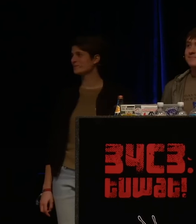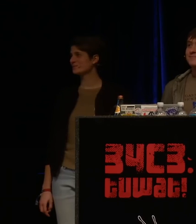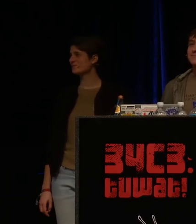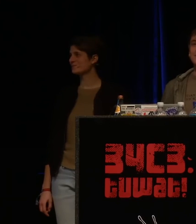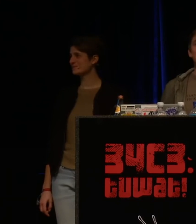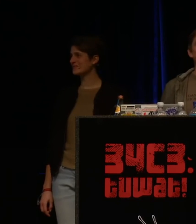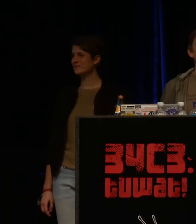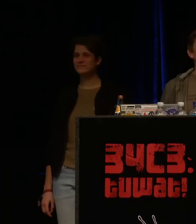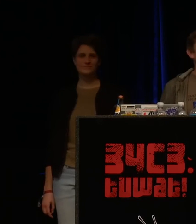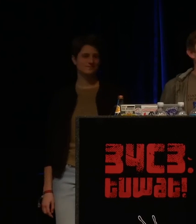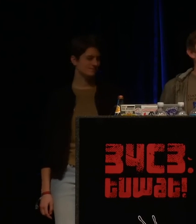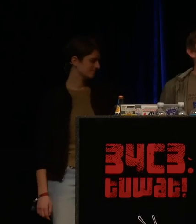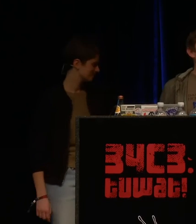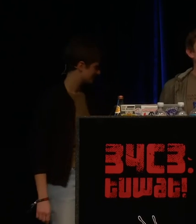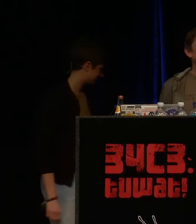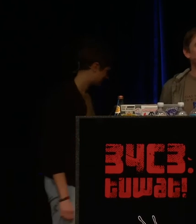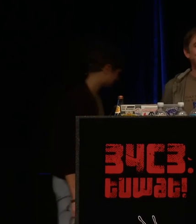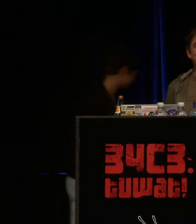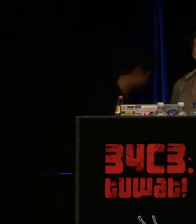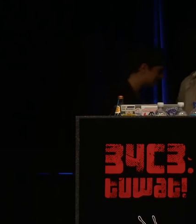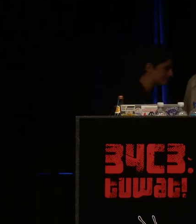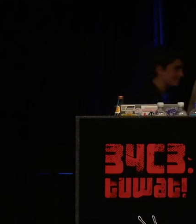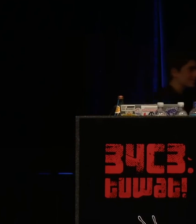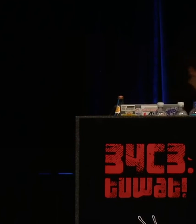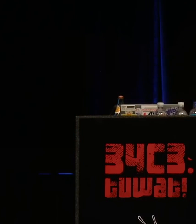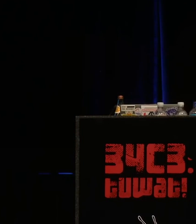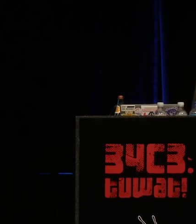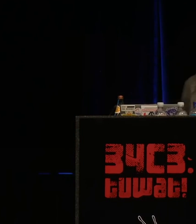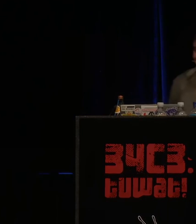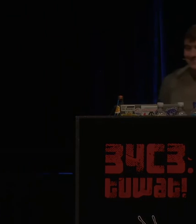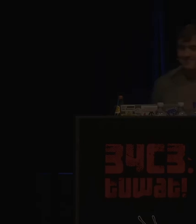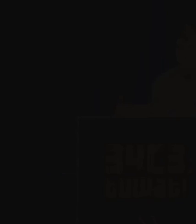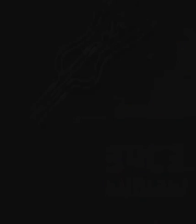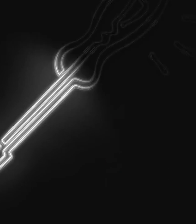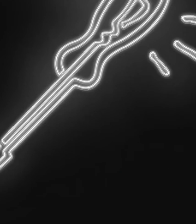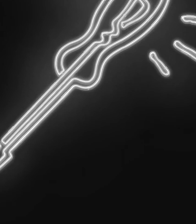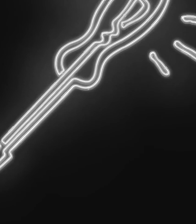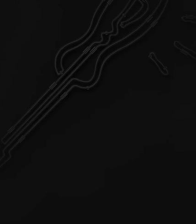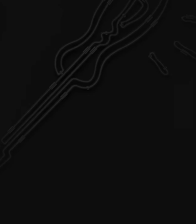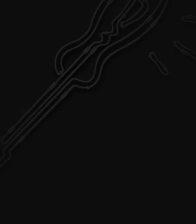have any at C3Lingo or at under the Twitter hashtag C3T.